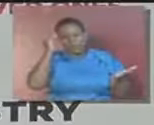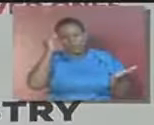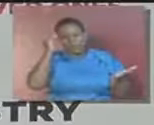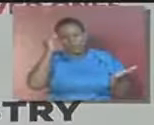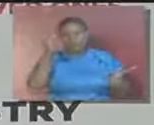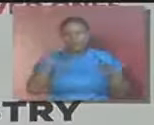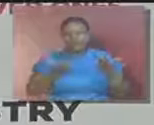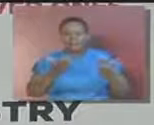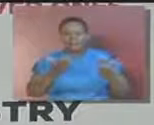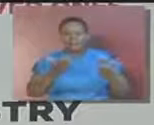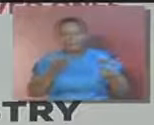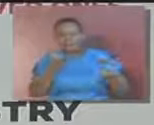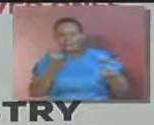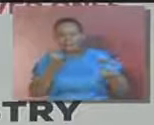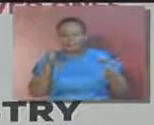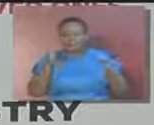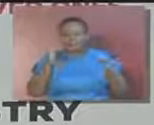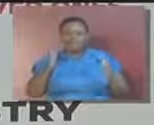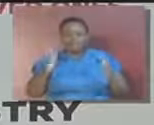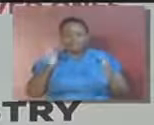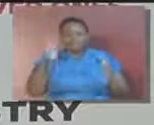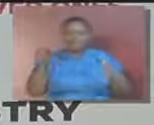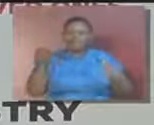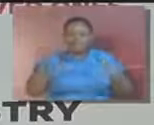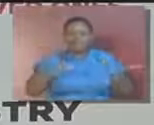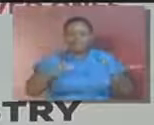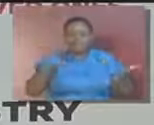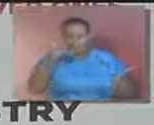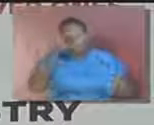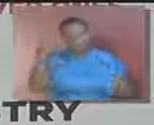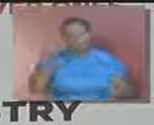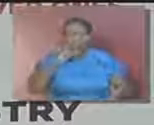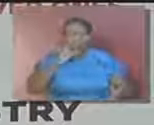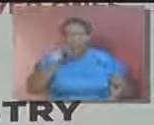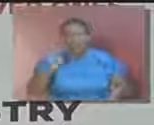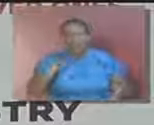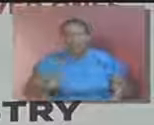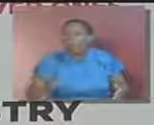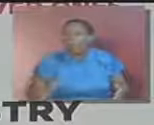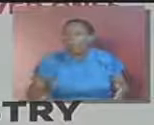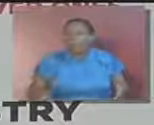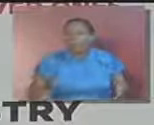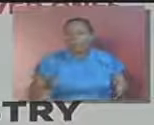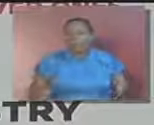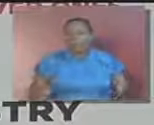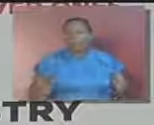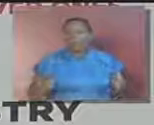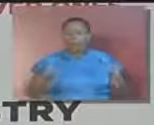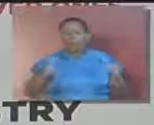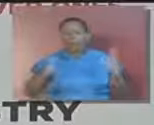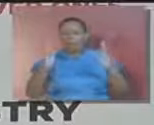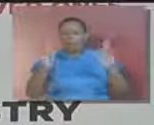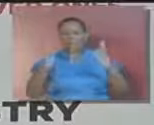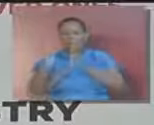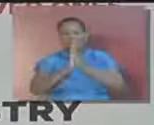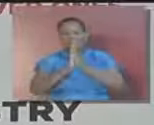person, I hope we don't jump to the conclusion, as we did 2 to 3 weeks